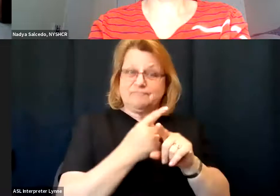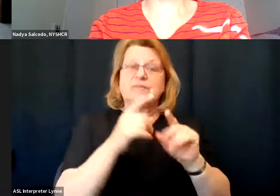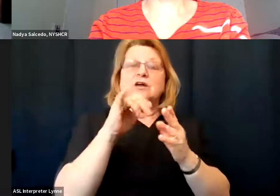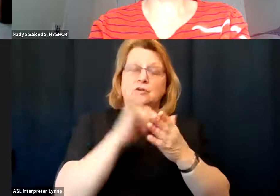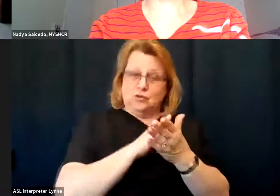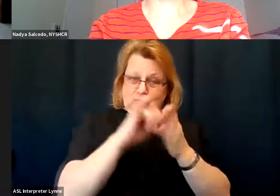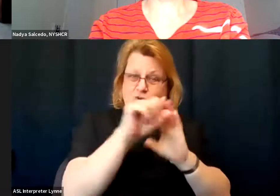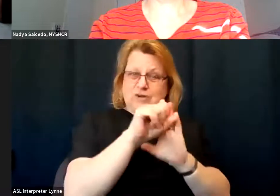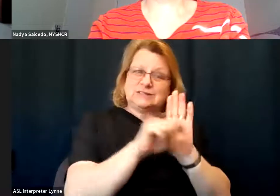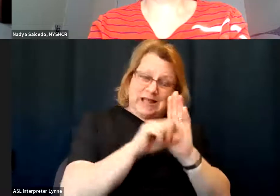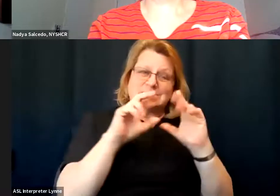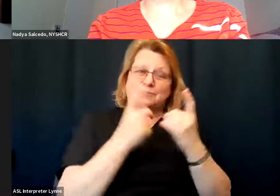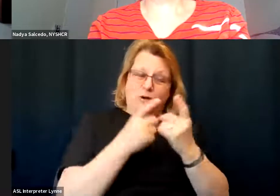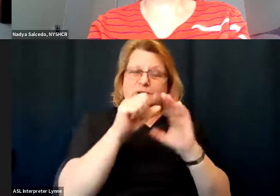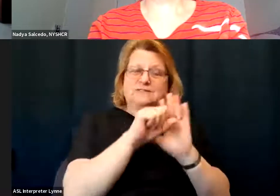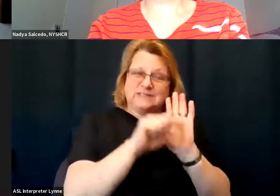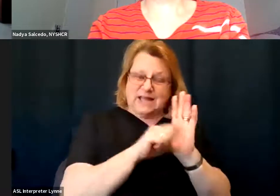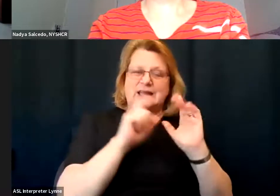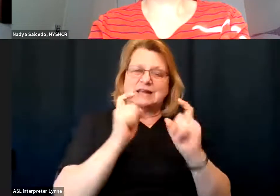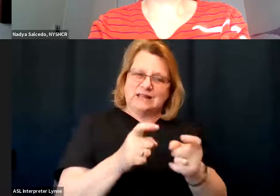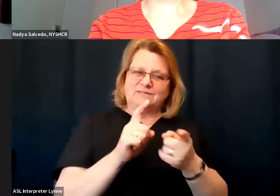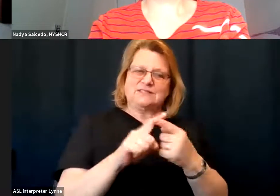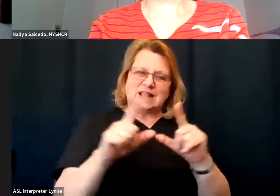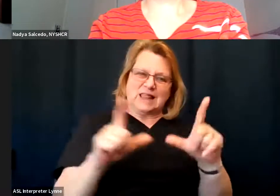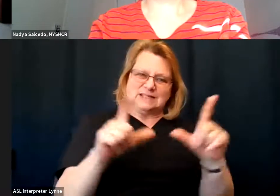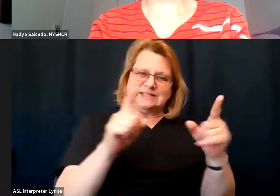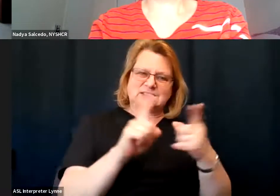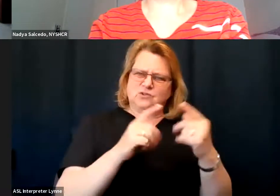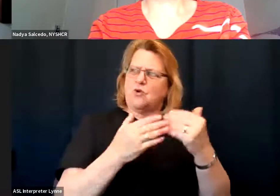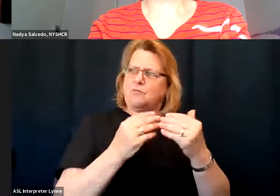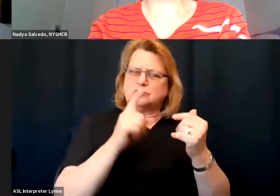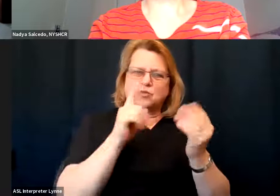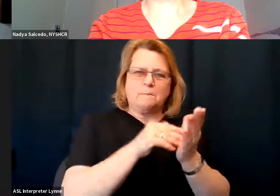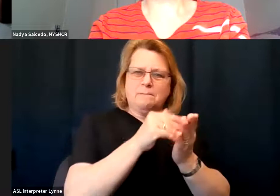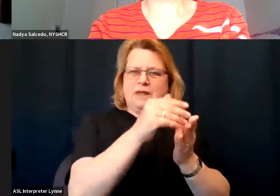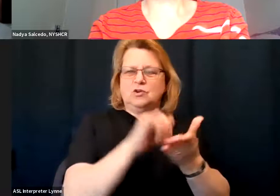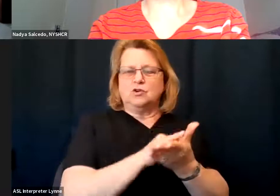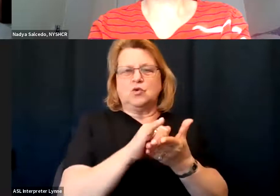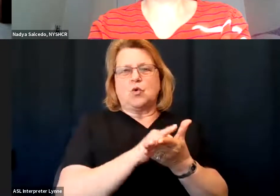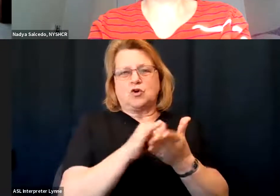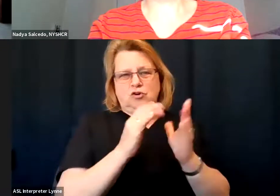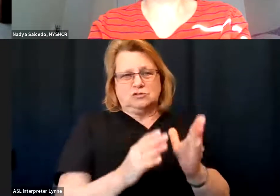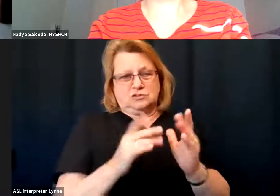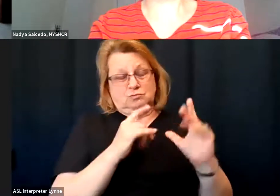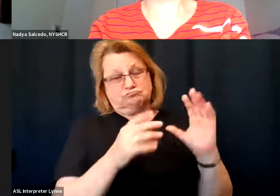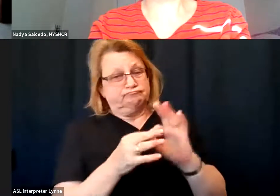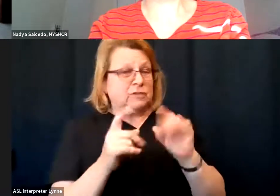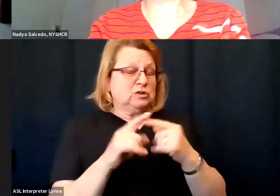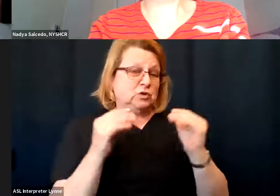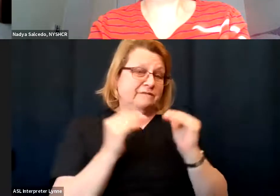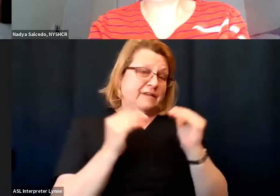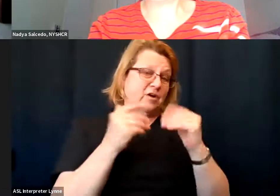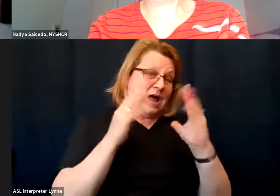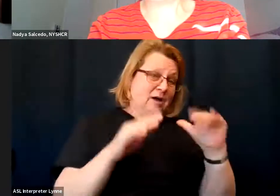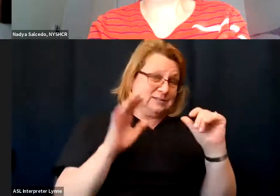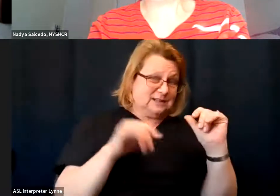State issues occupational licenses to close to 1 million New Yorkers. With particular relevance to fair housing, that